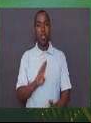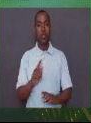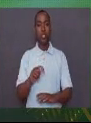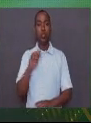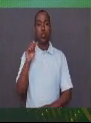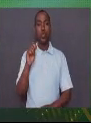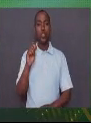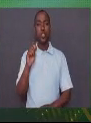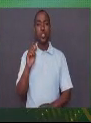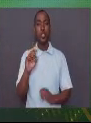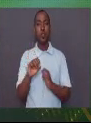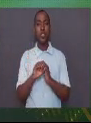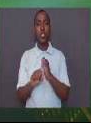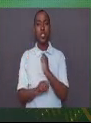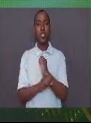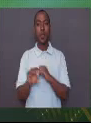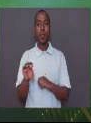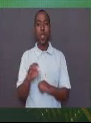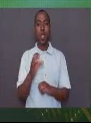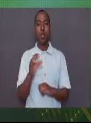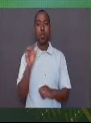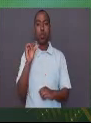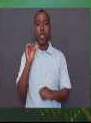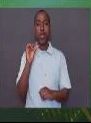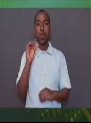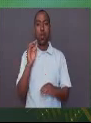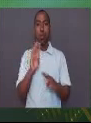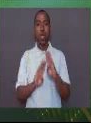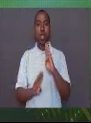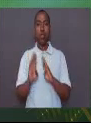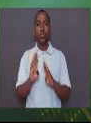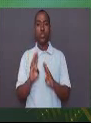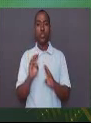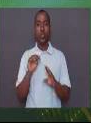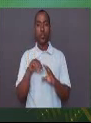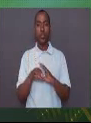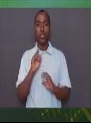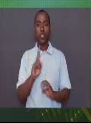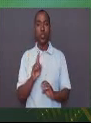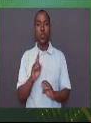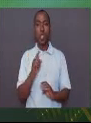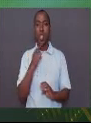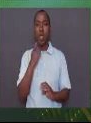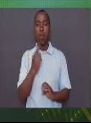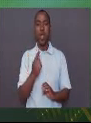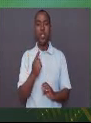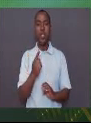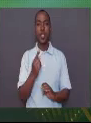Biotechnology is based on microbiology, which is the study